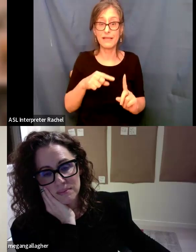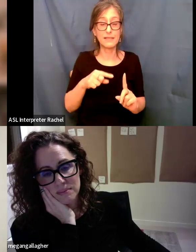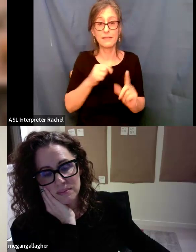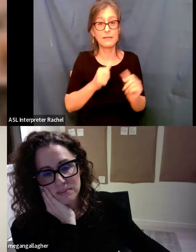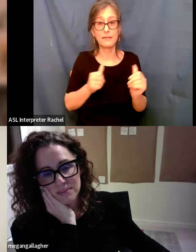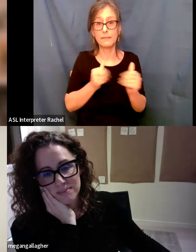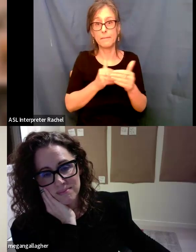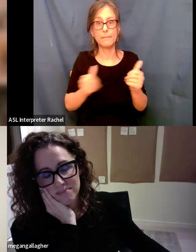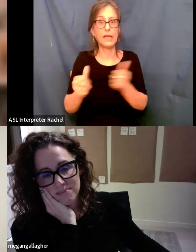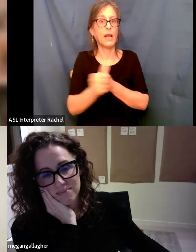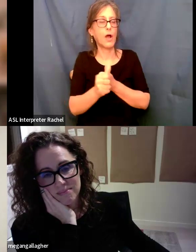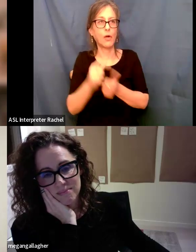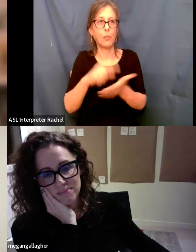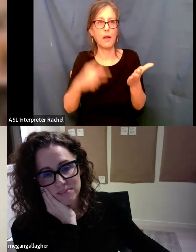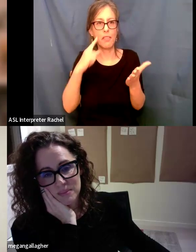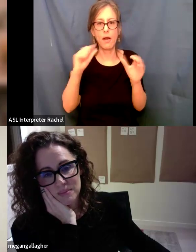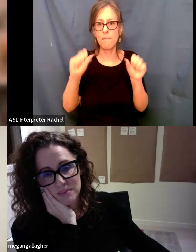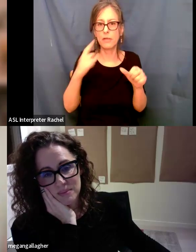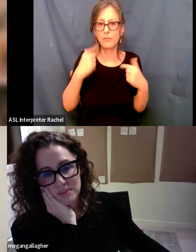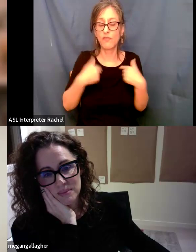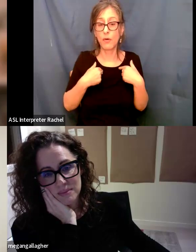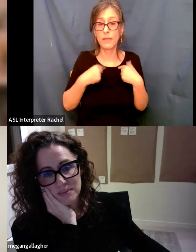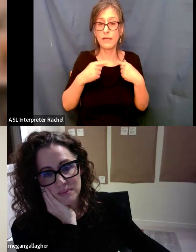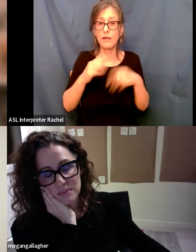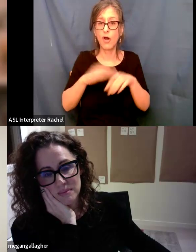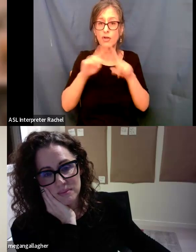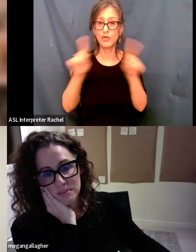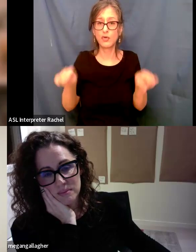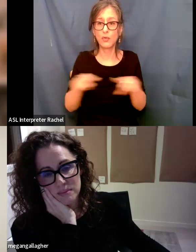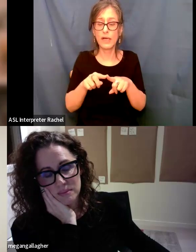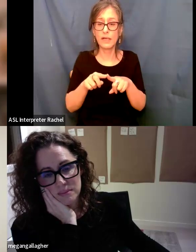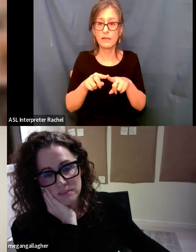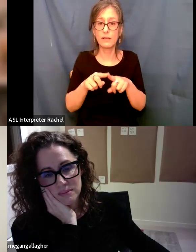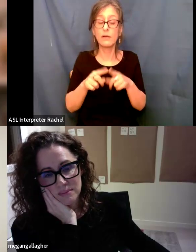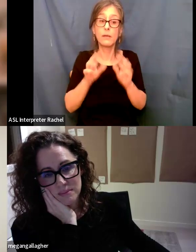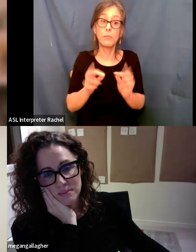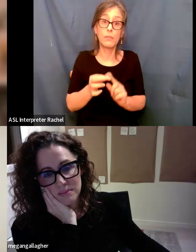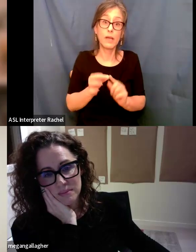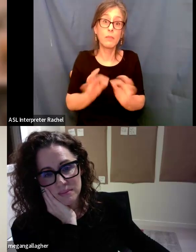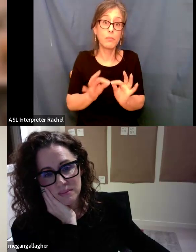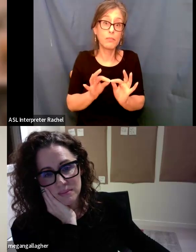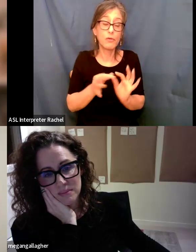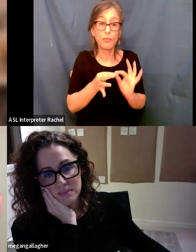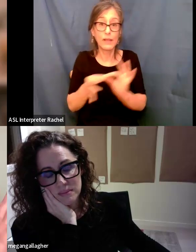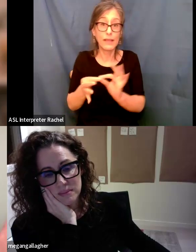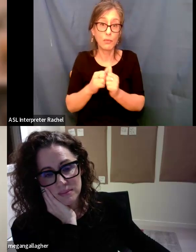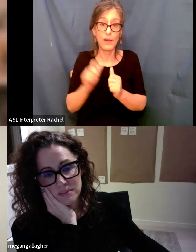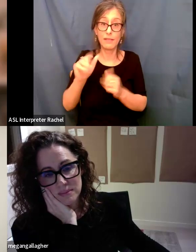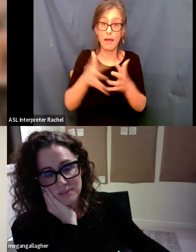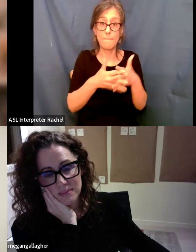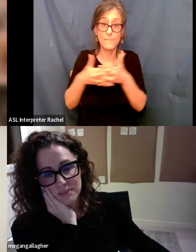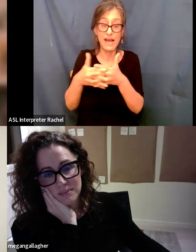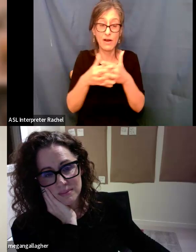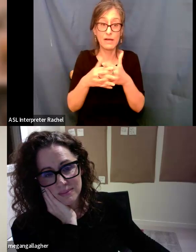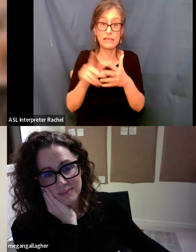beyond what I actually thought would be possible for me on screen, especially when it comes to like American screen opportunities. And so like it's truly a